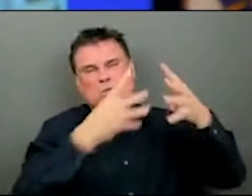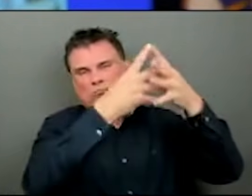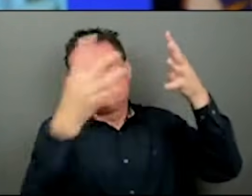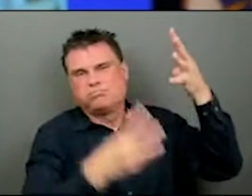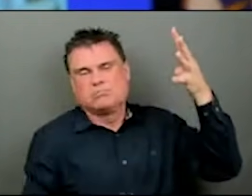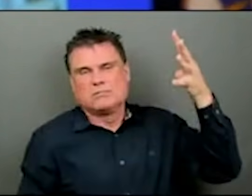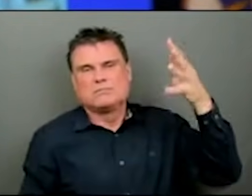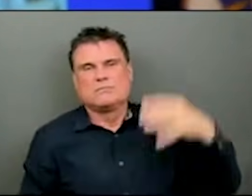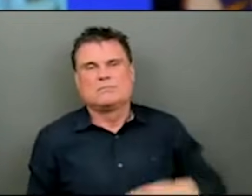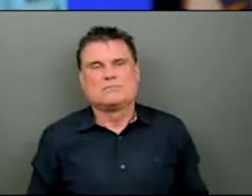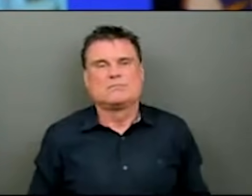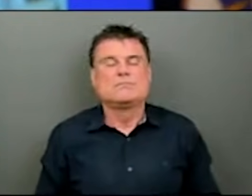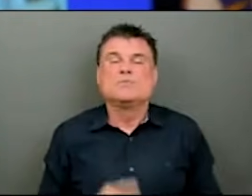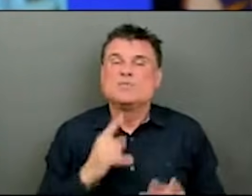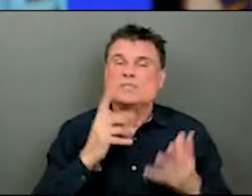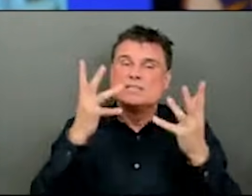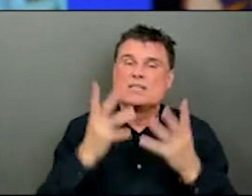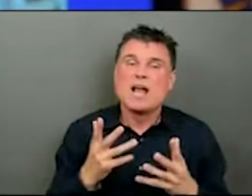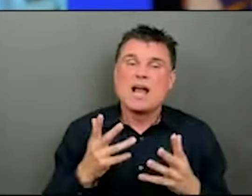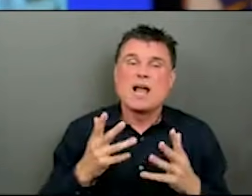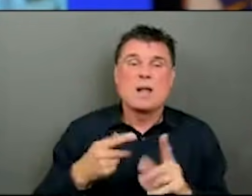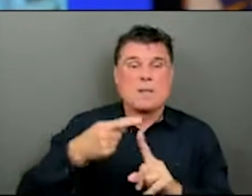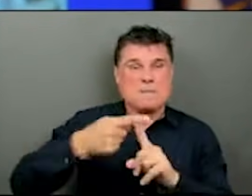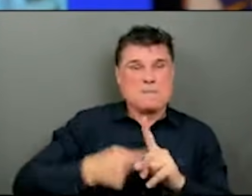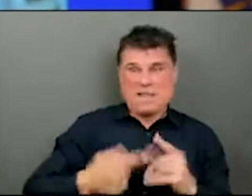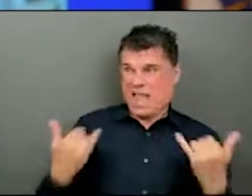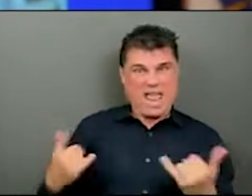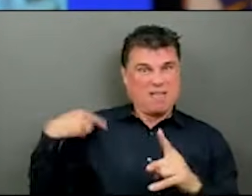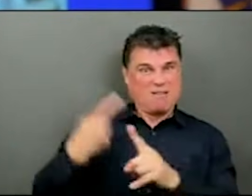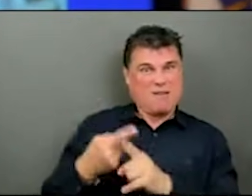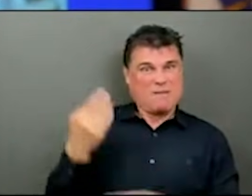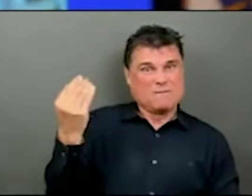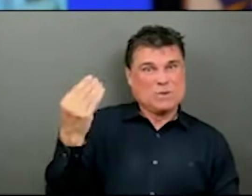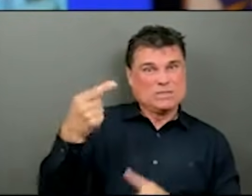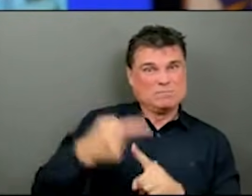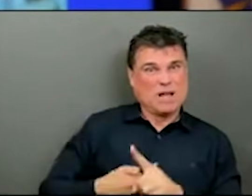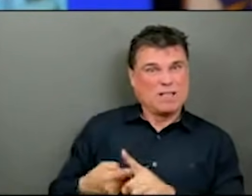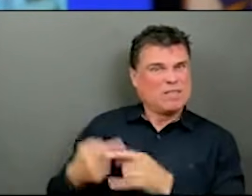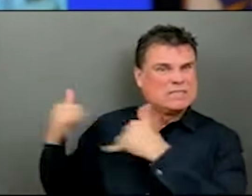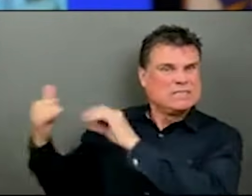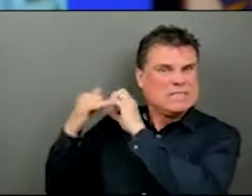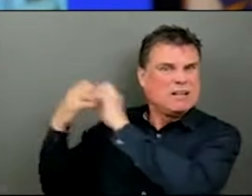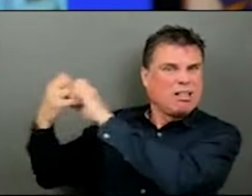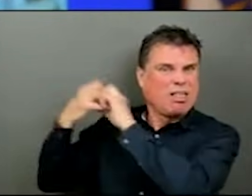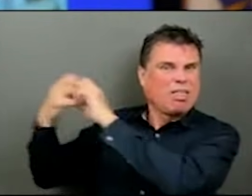month 14 that we haven't resolved this issue. It was a critical issue 12